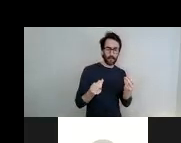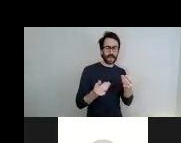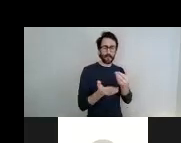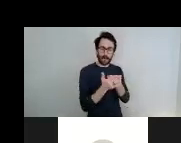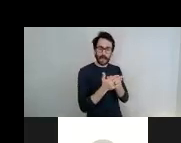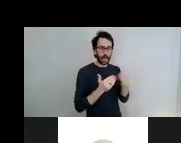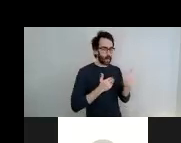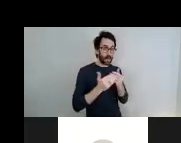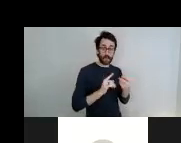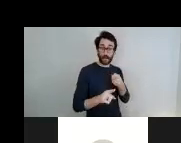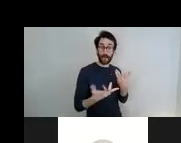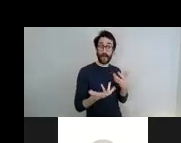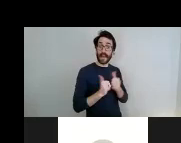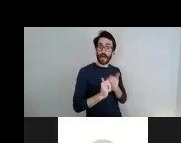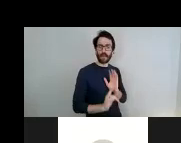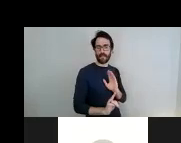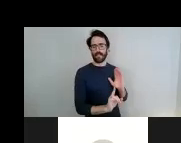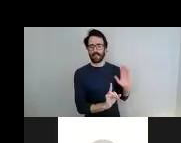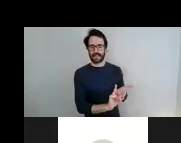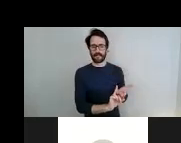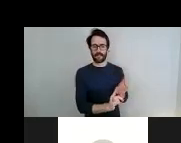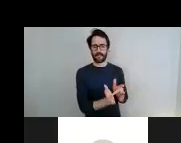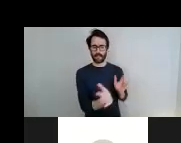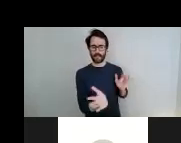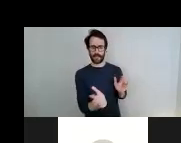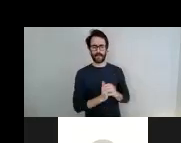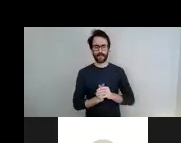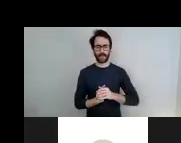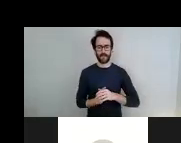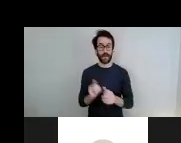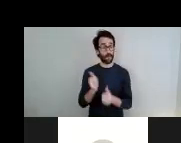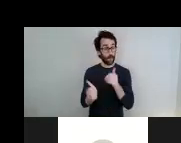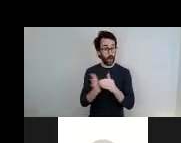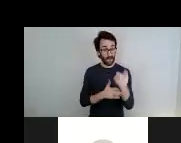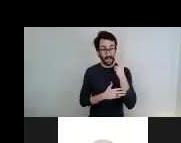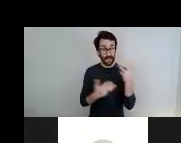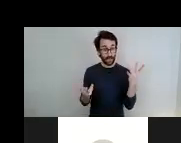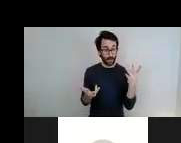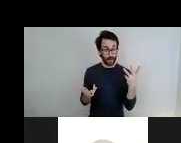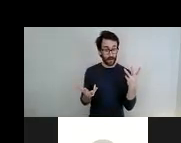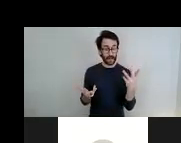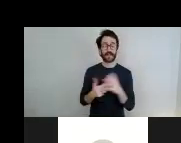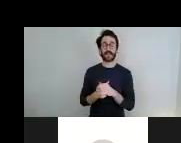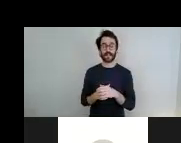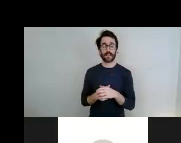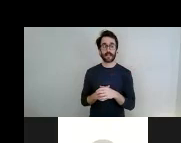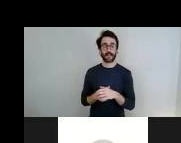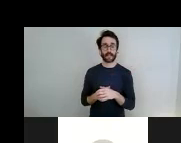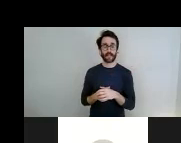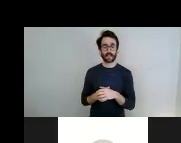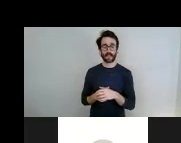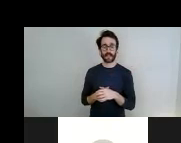coercion. The top reported extortion scam, as I touched on that a little earlier, is that